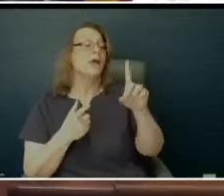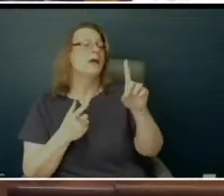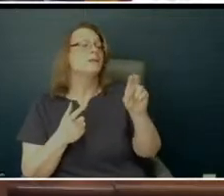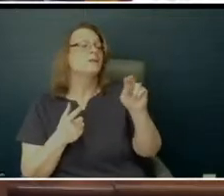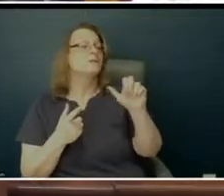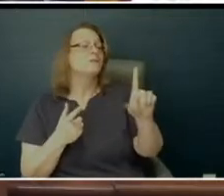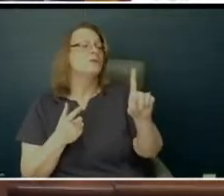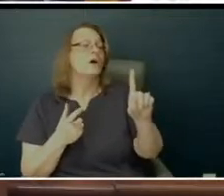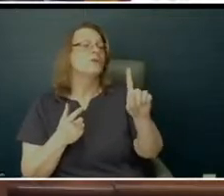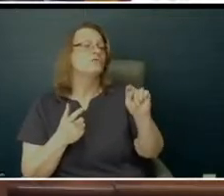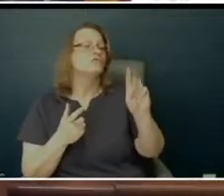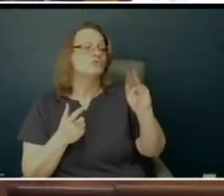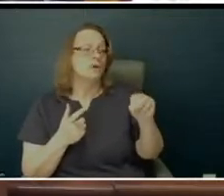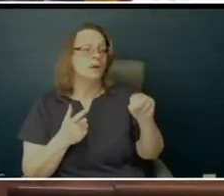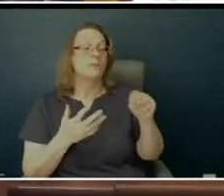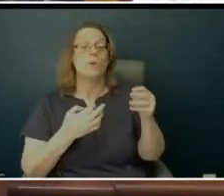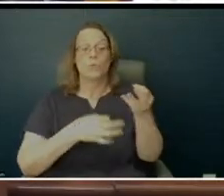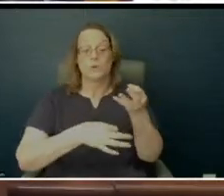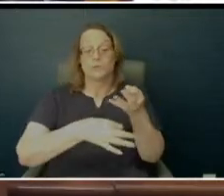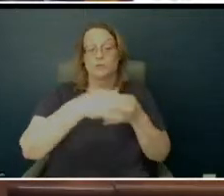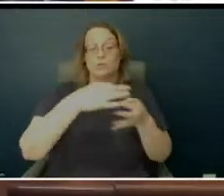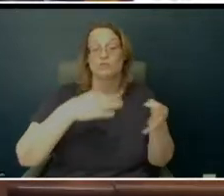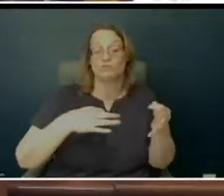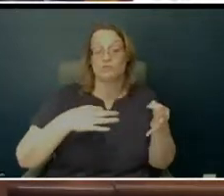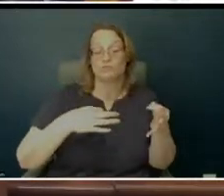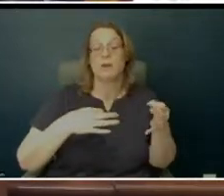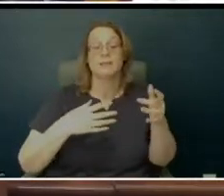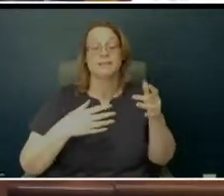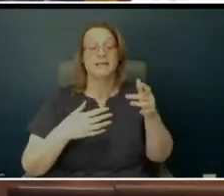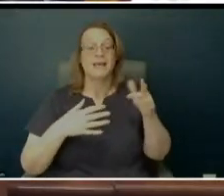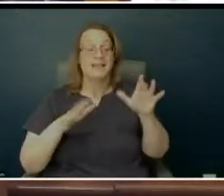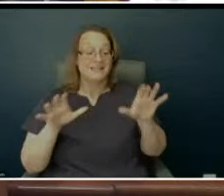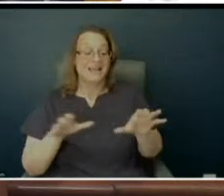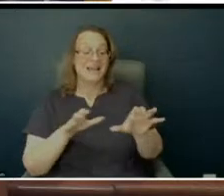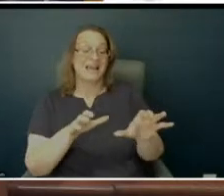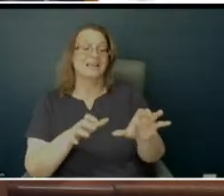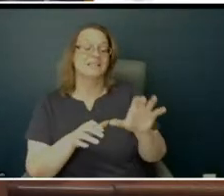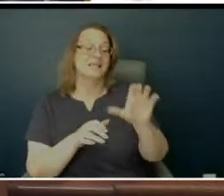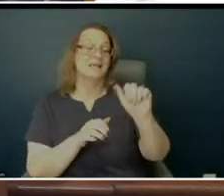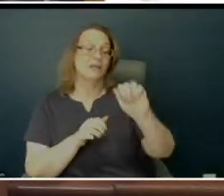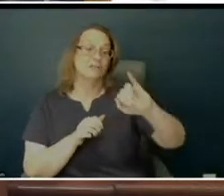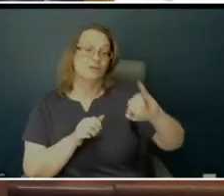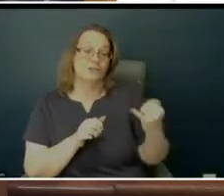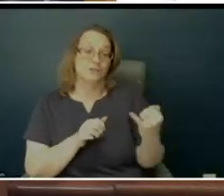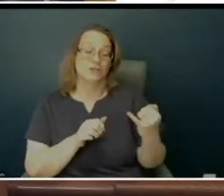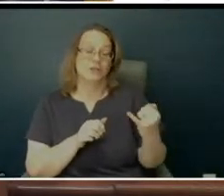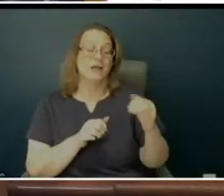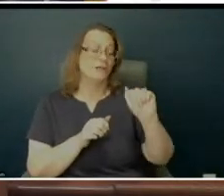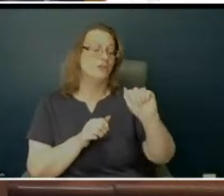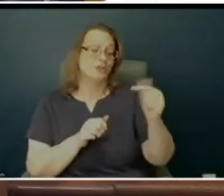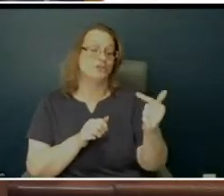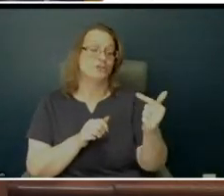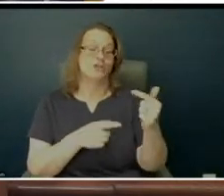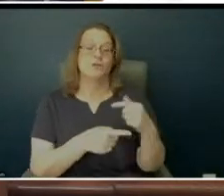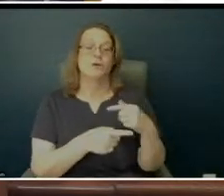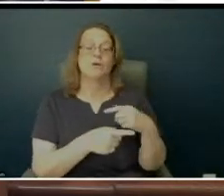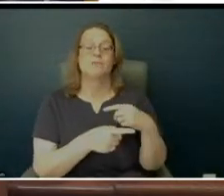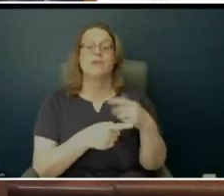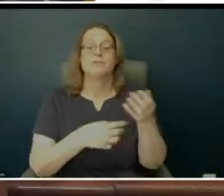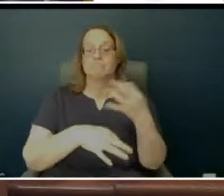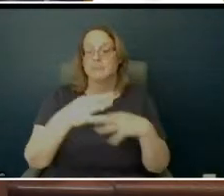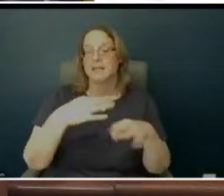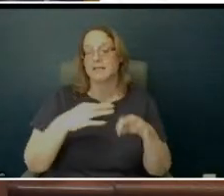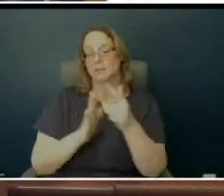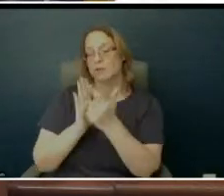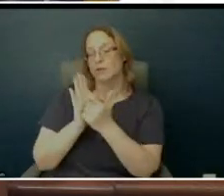Mr. Rosen, the acting attorney general, with a lawyer who he believed would inappropriately put the full